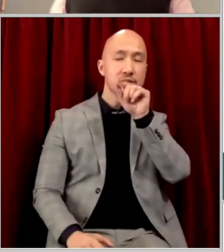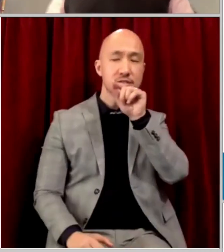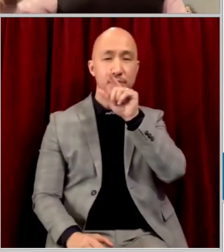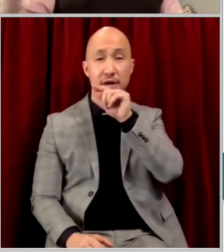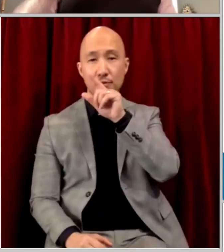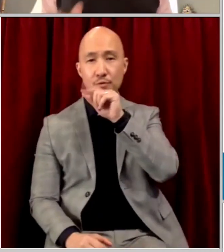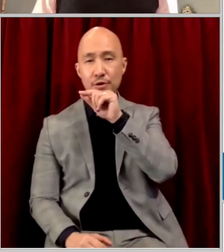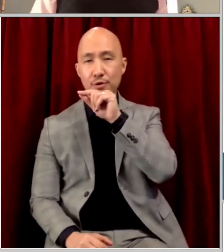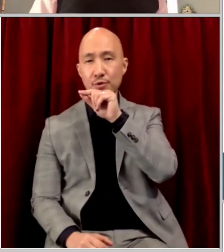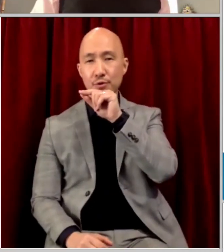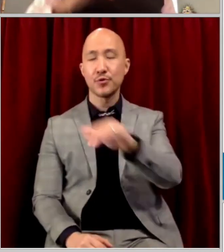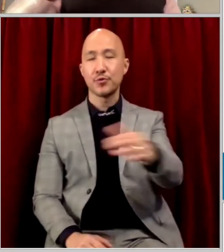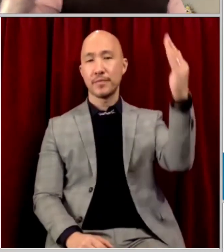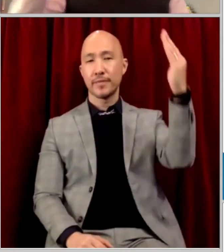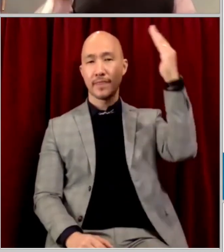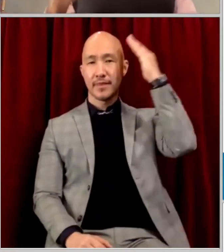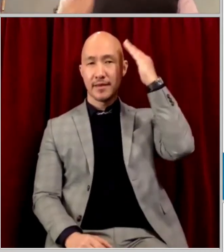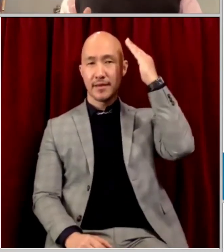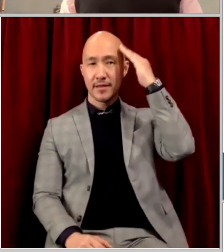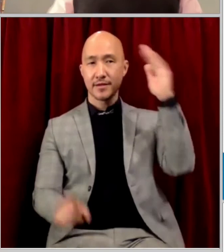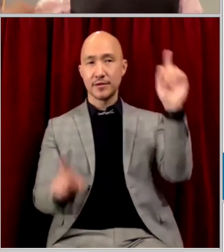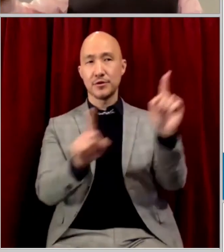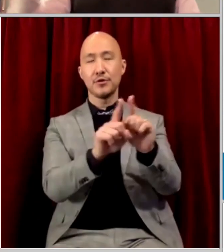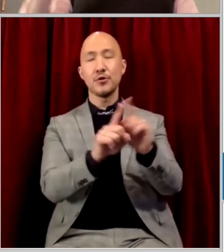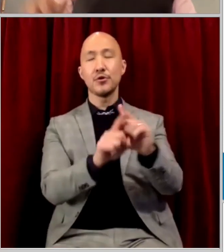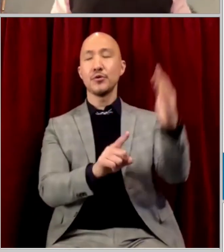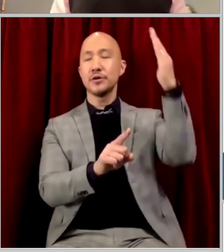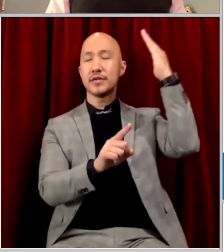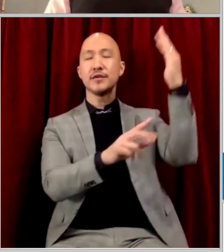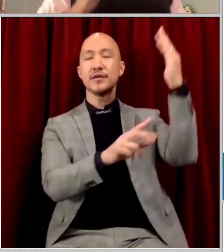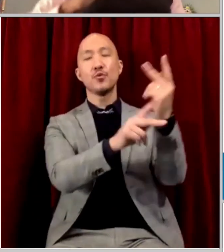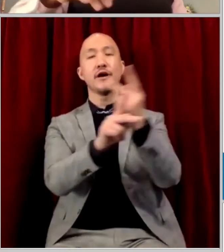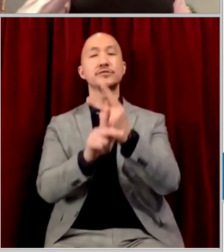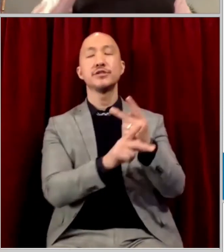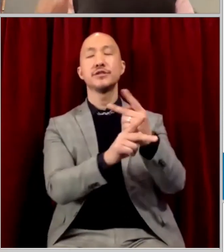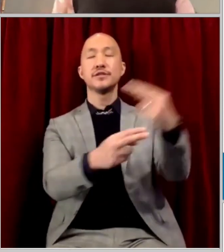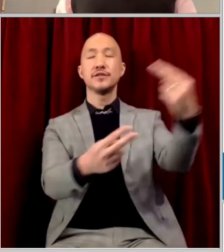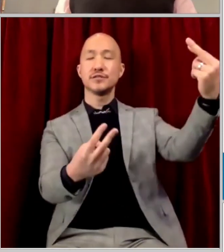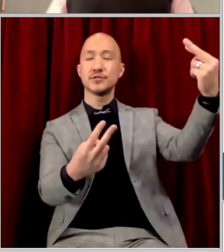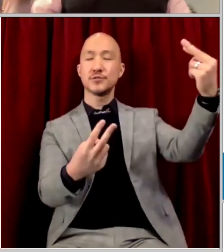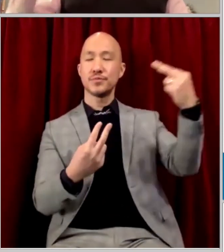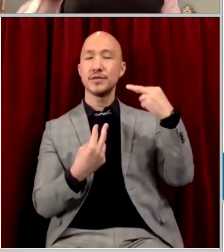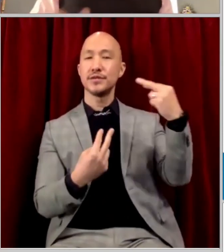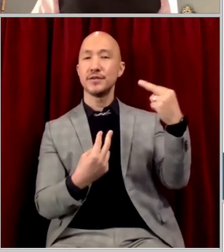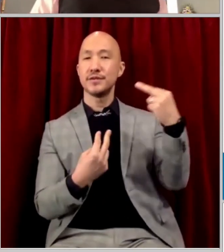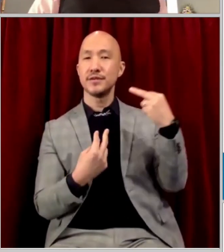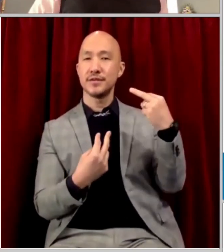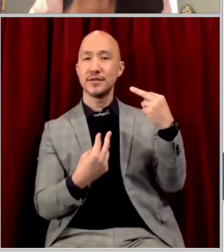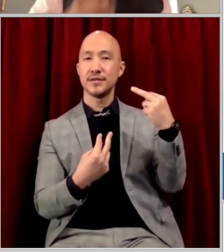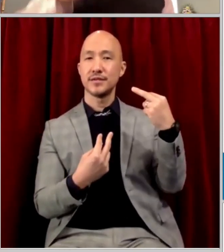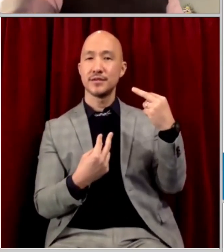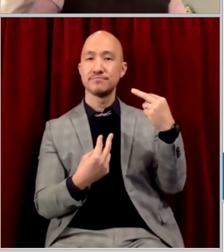the sparrow, and I know he watches me.